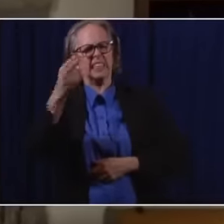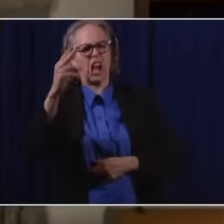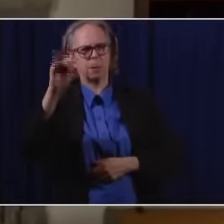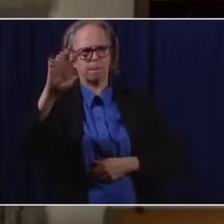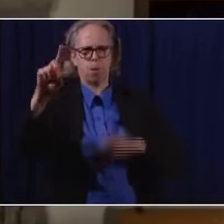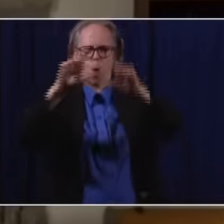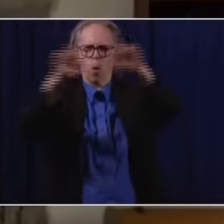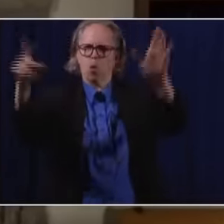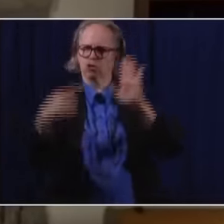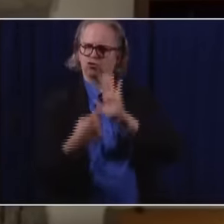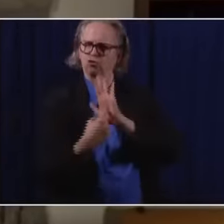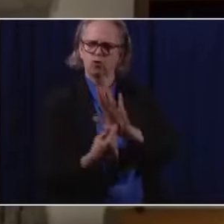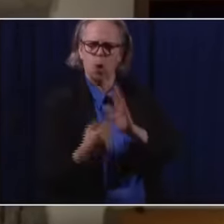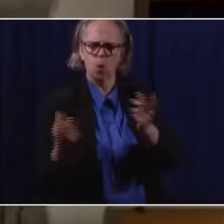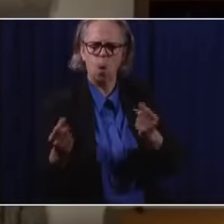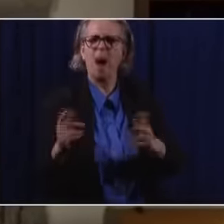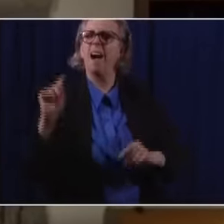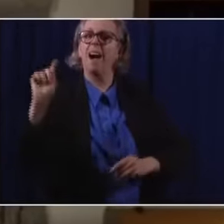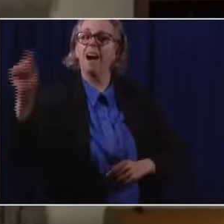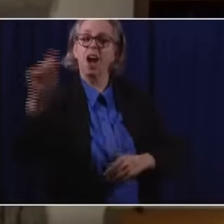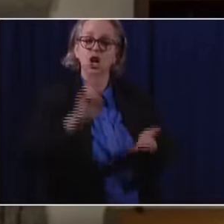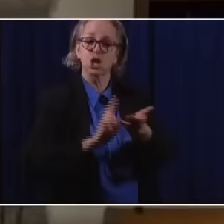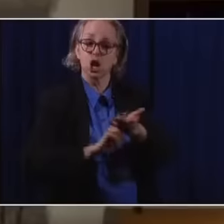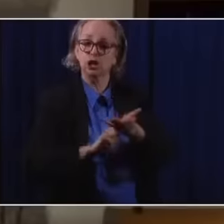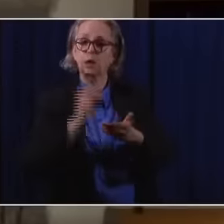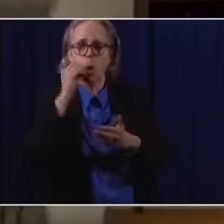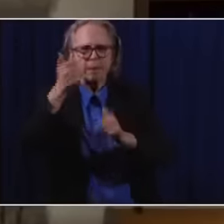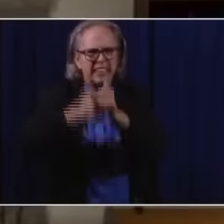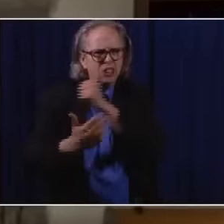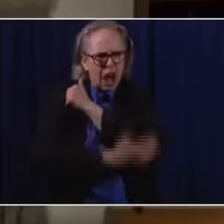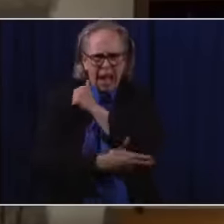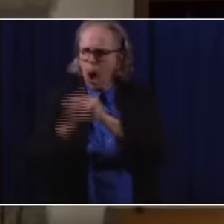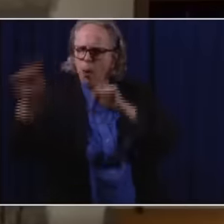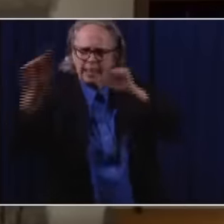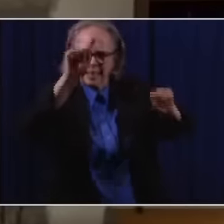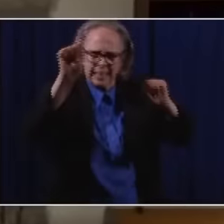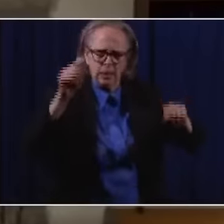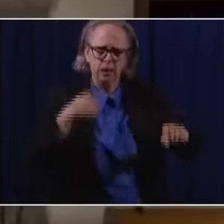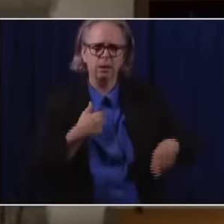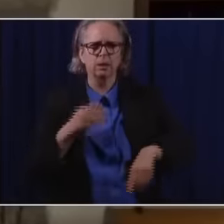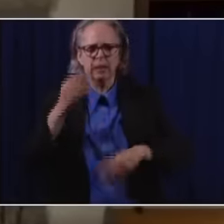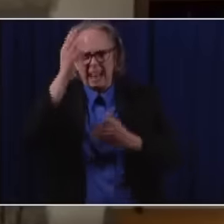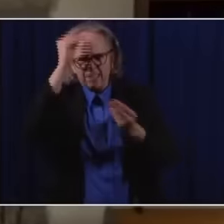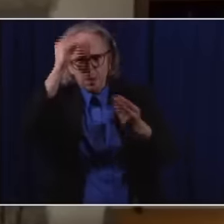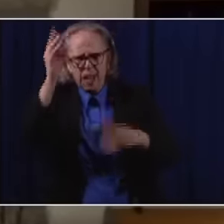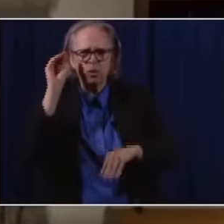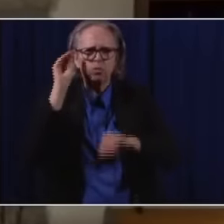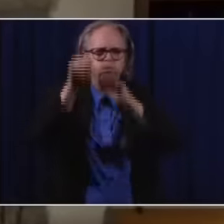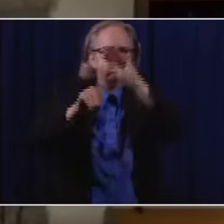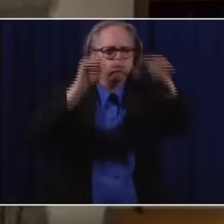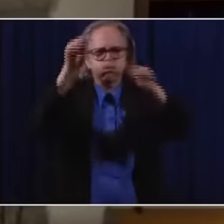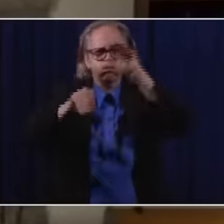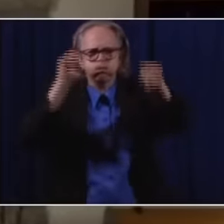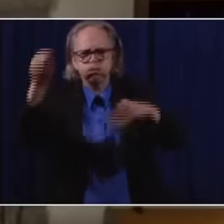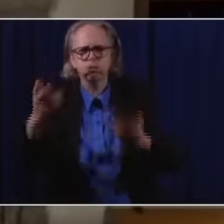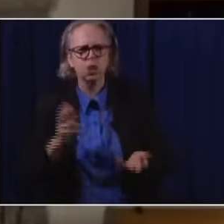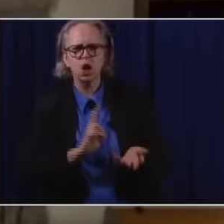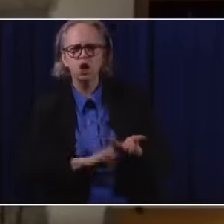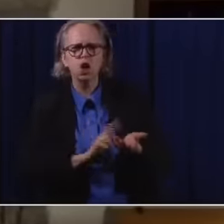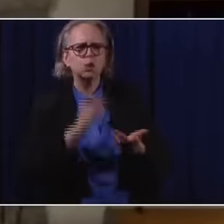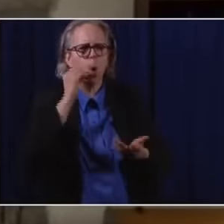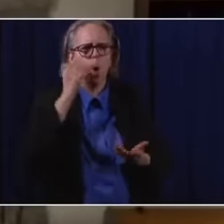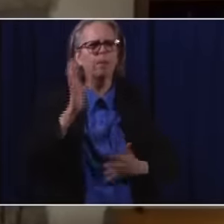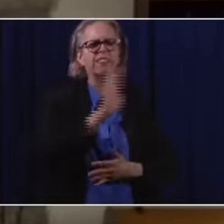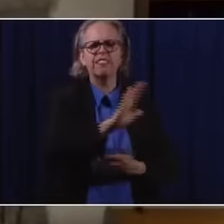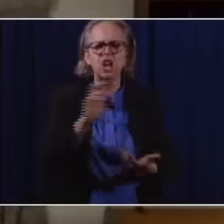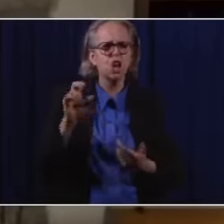online and check your county. If you've got a loved one in a nursing home, you can see what the status is of